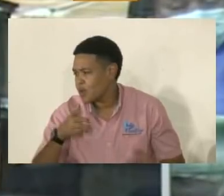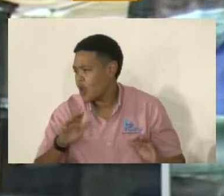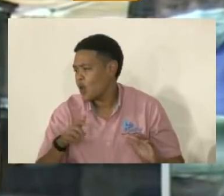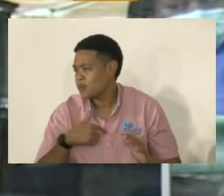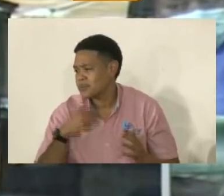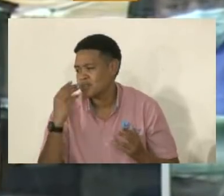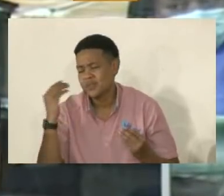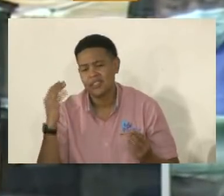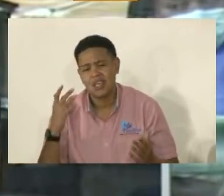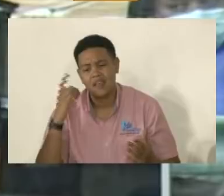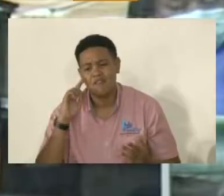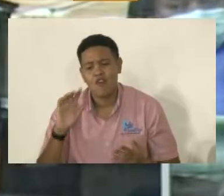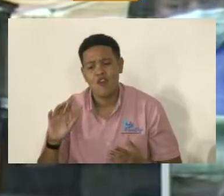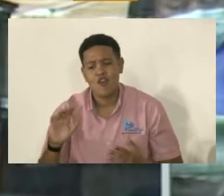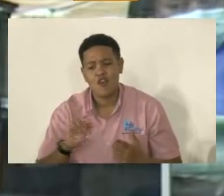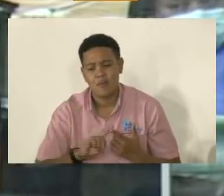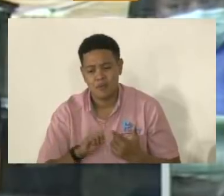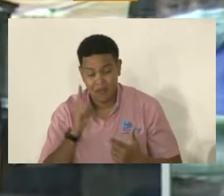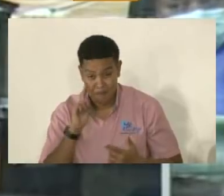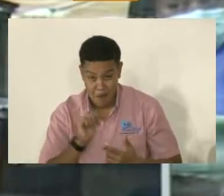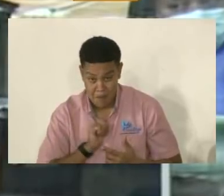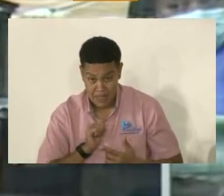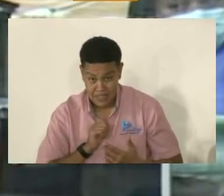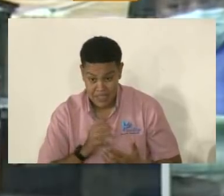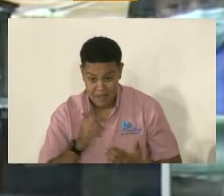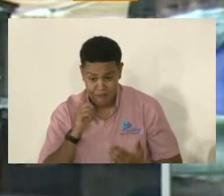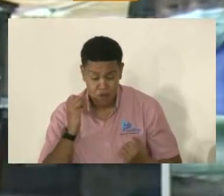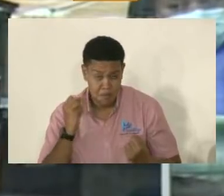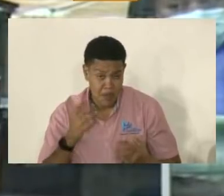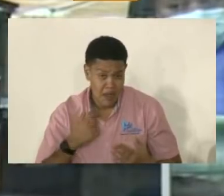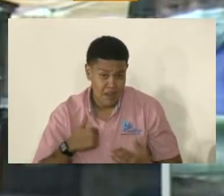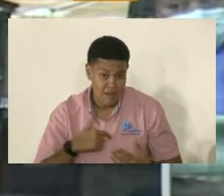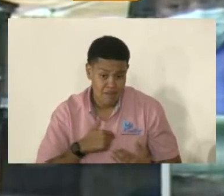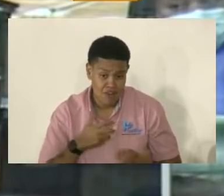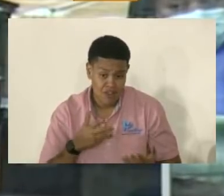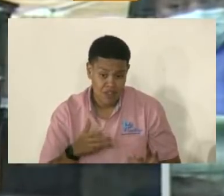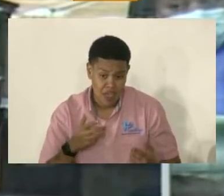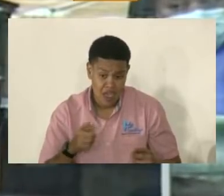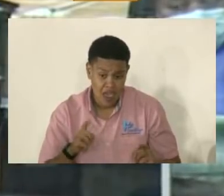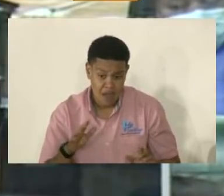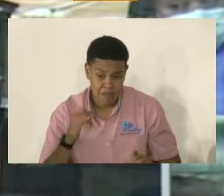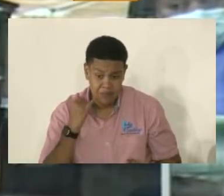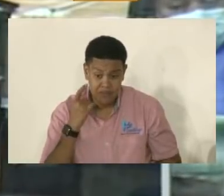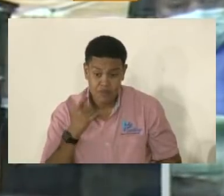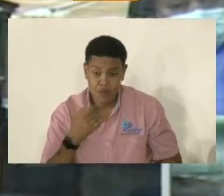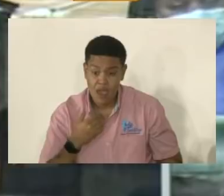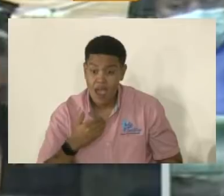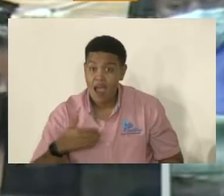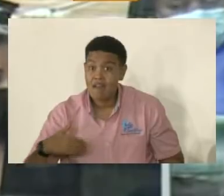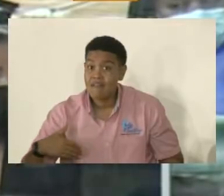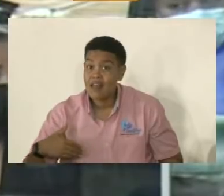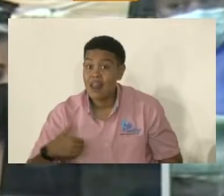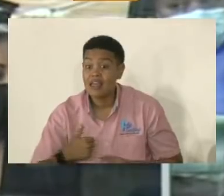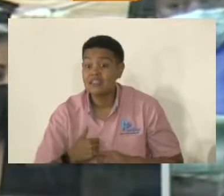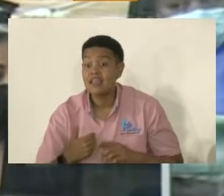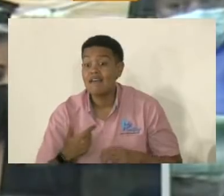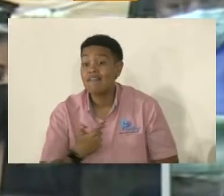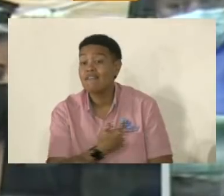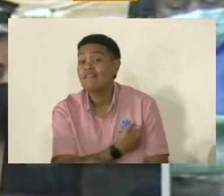for her and for myself and for so many of us, if you haven't yet had the